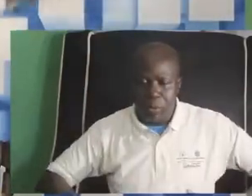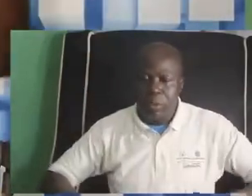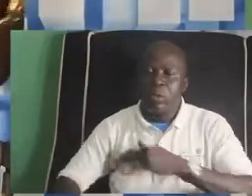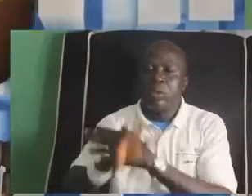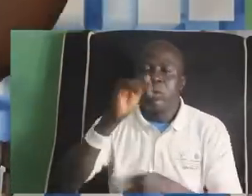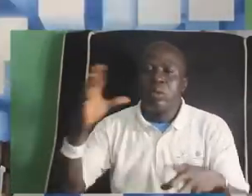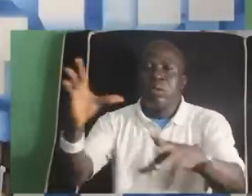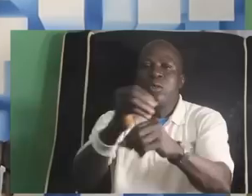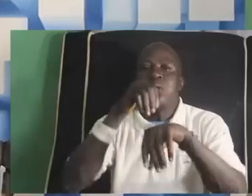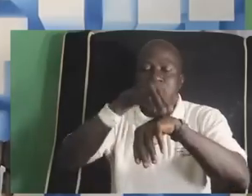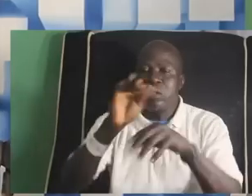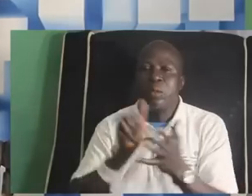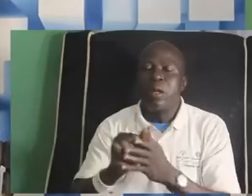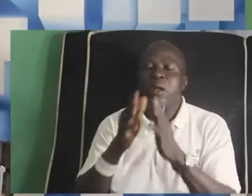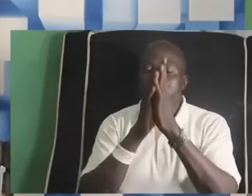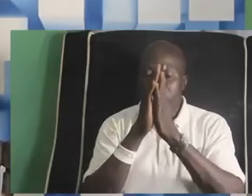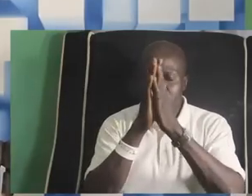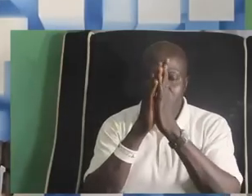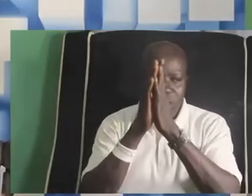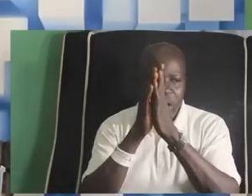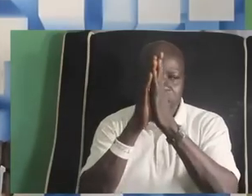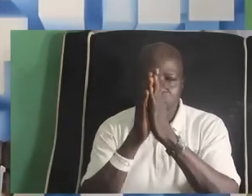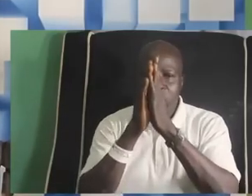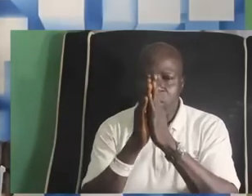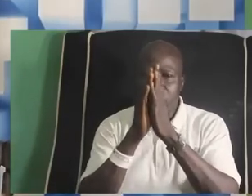From everybody.